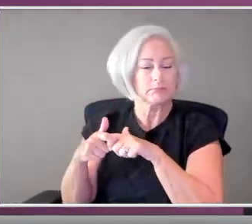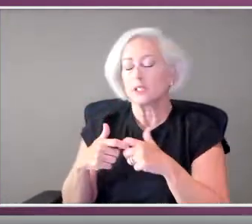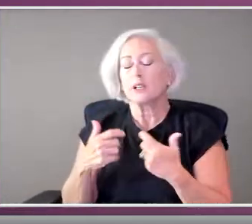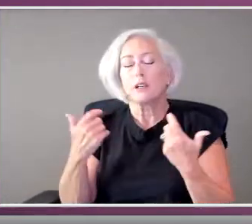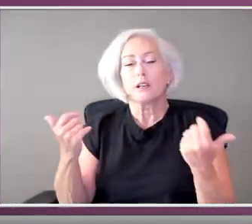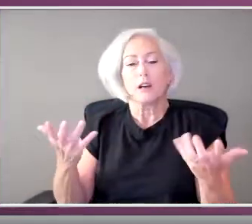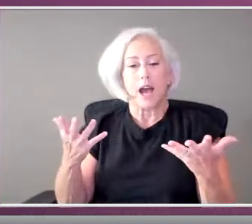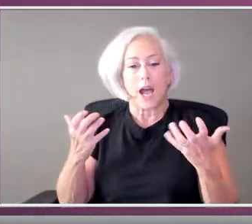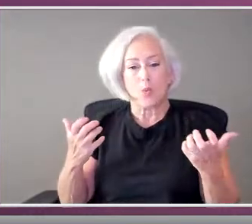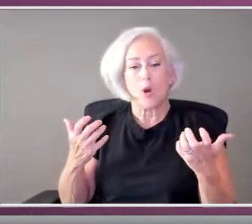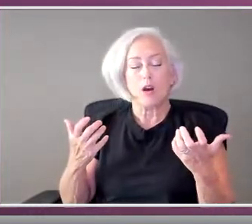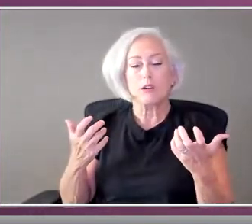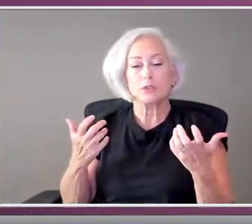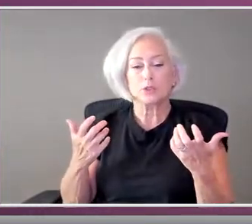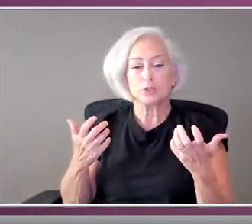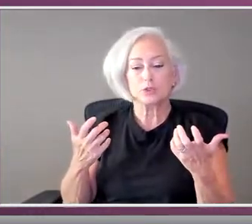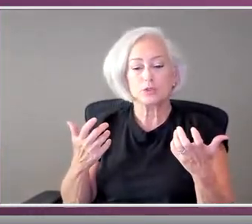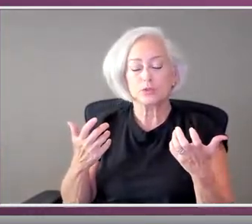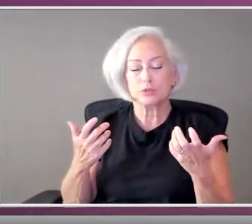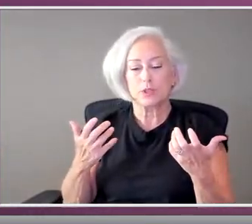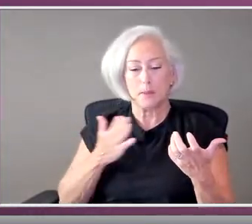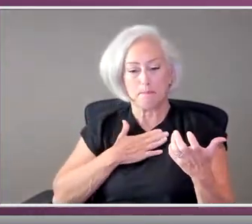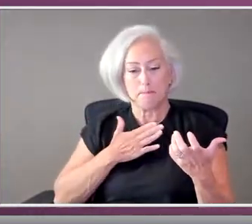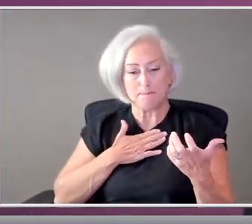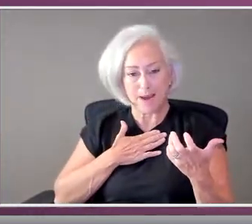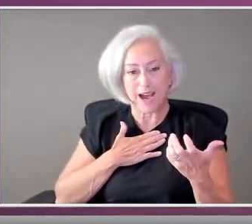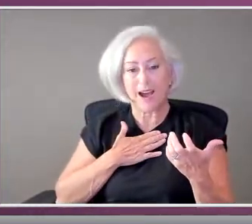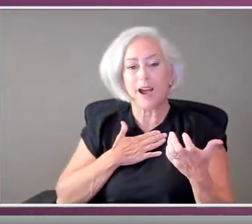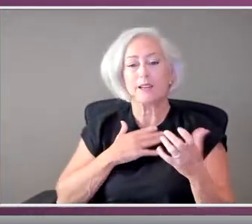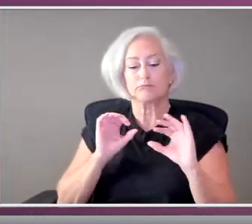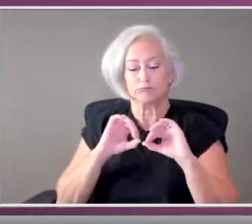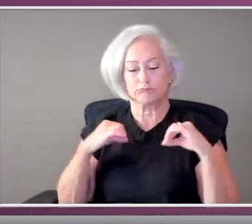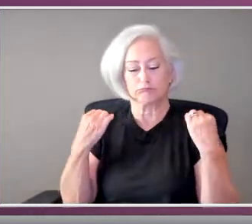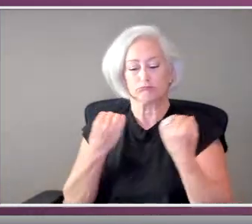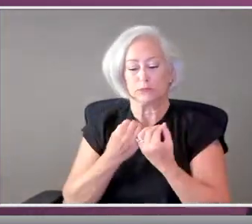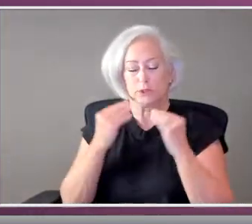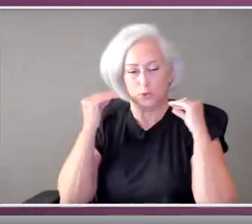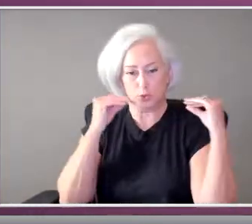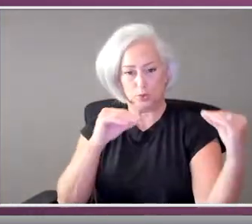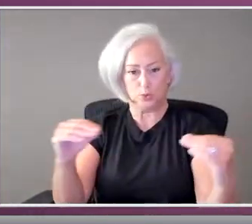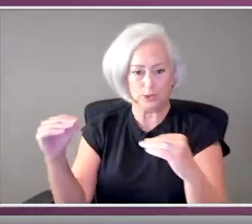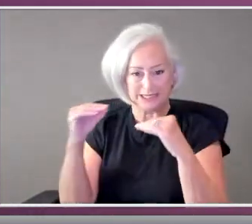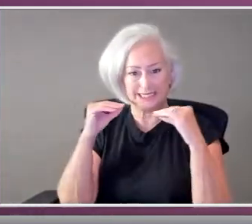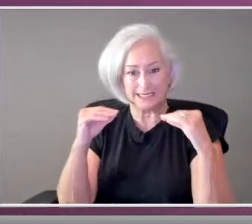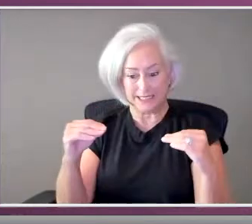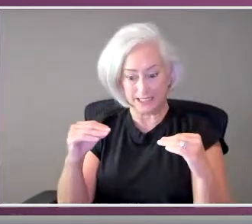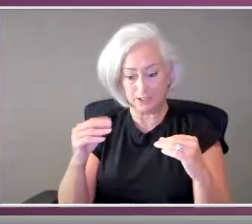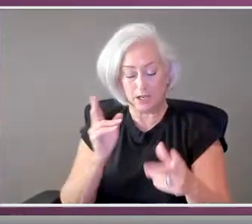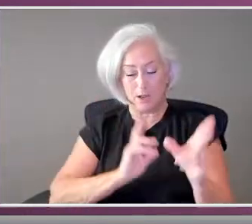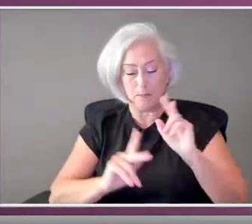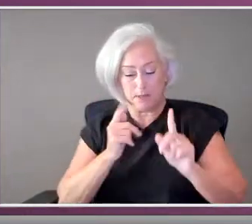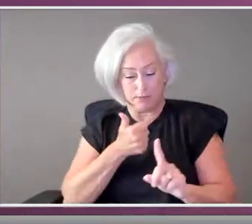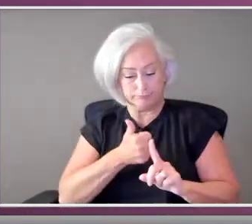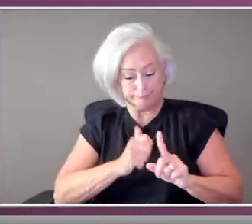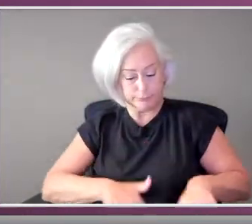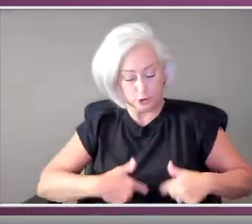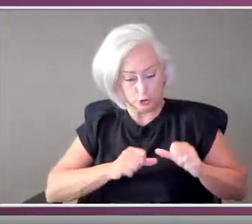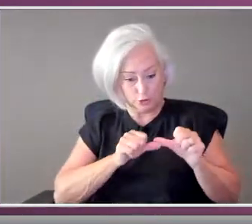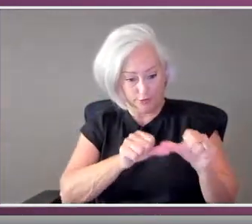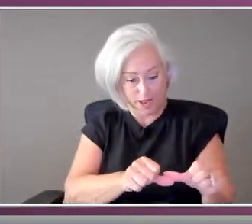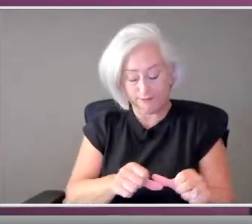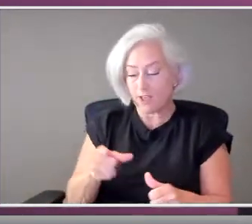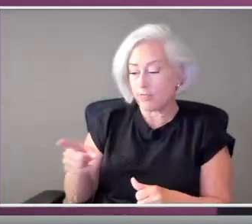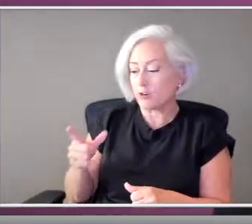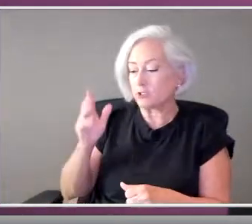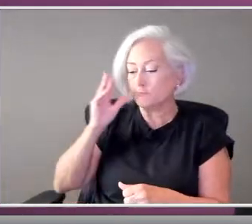able to teach those survivors and those going through cancer the importance of, what we are